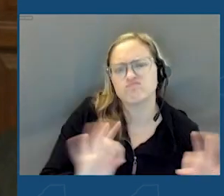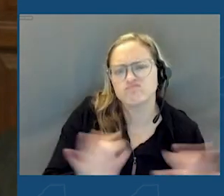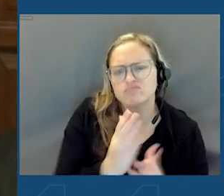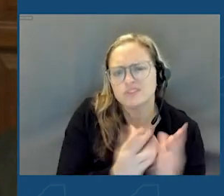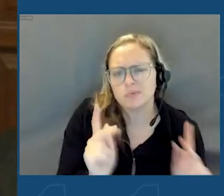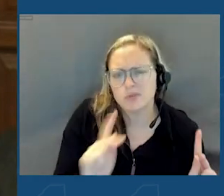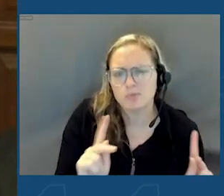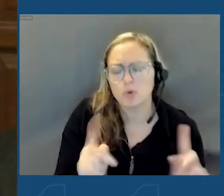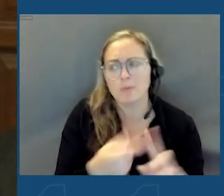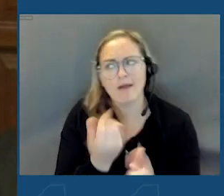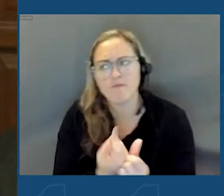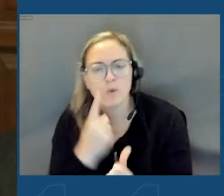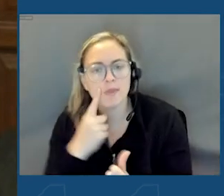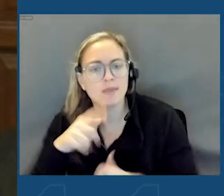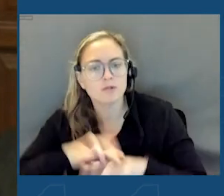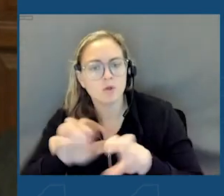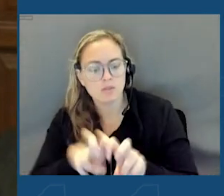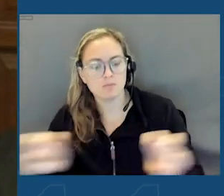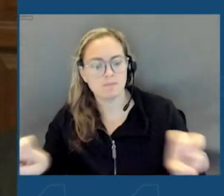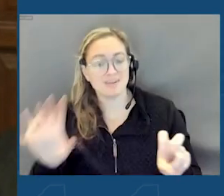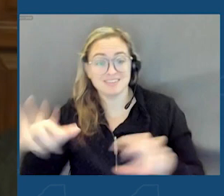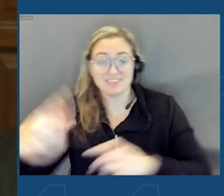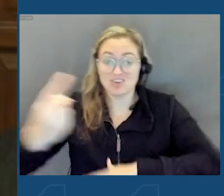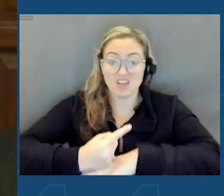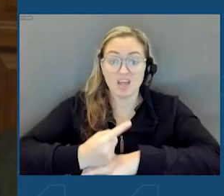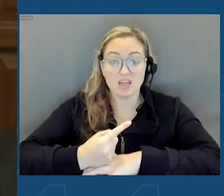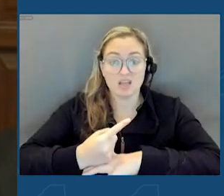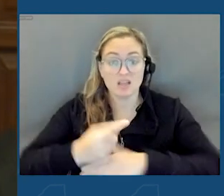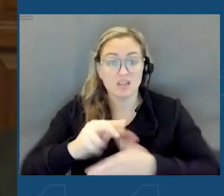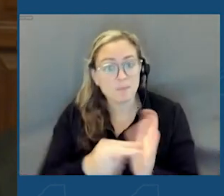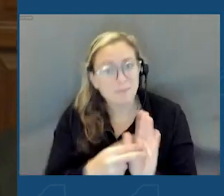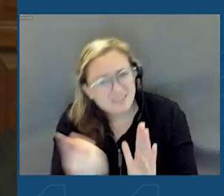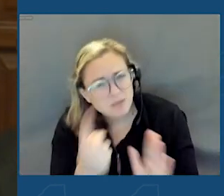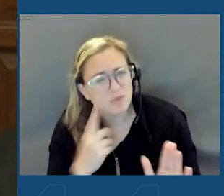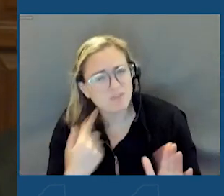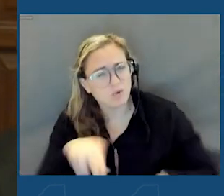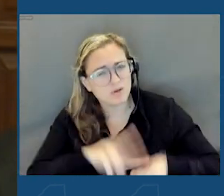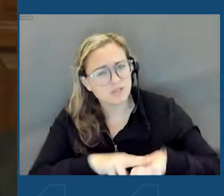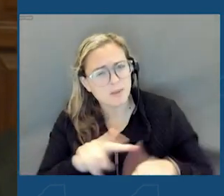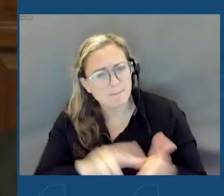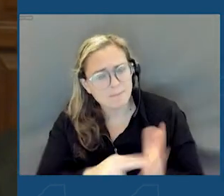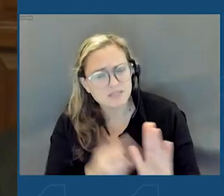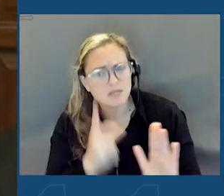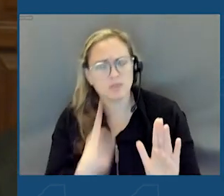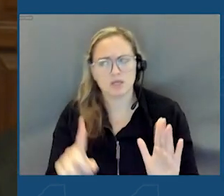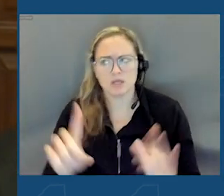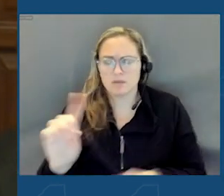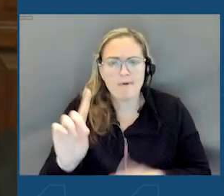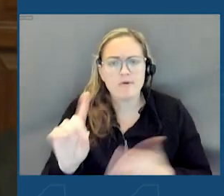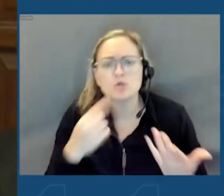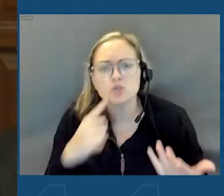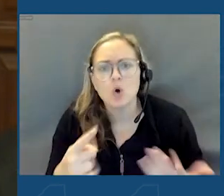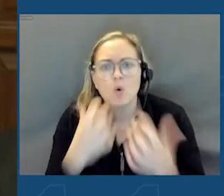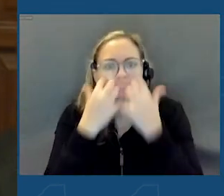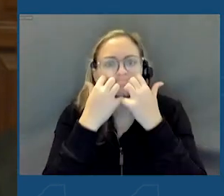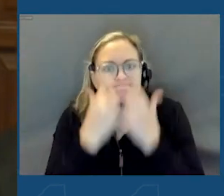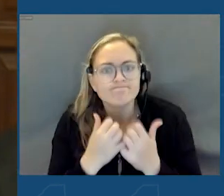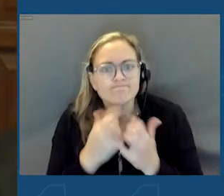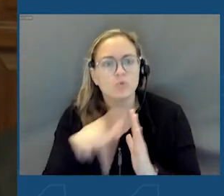bench, this is their day in court. That means something in our nation. It means something in our democracy. So cherish that role, continue to